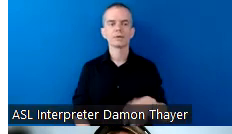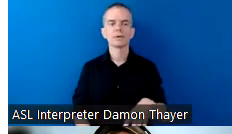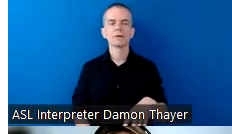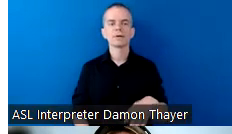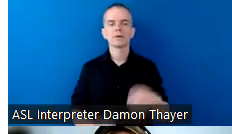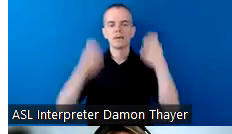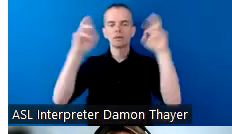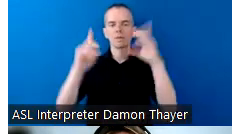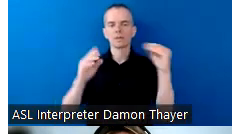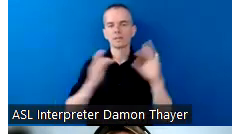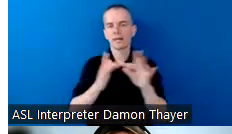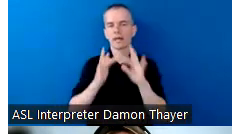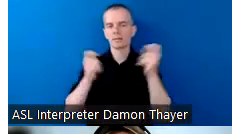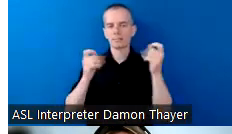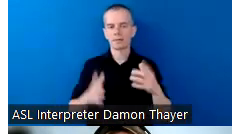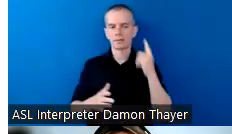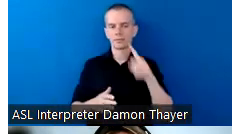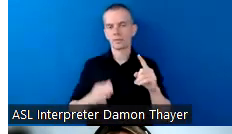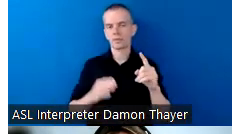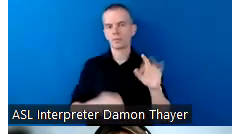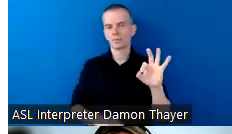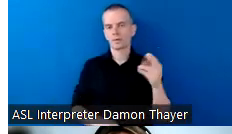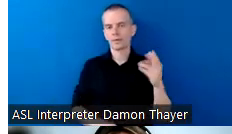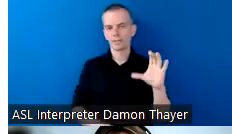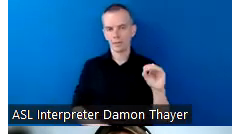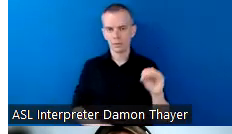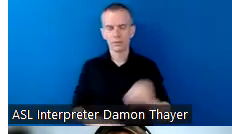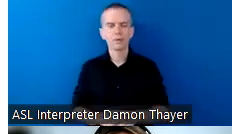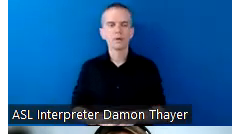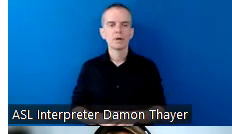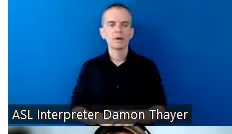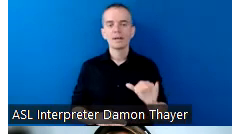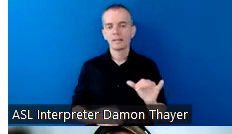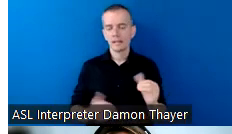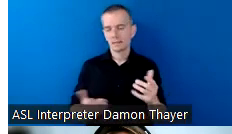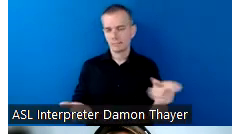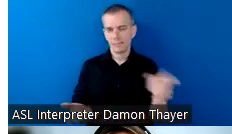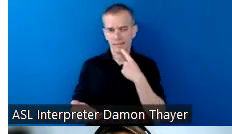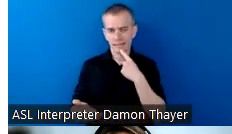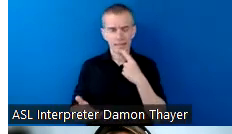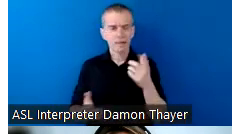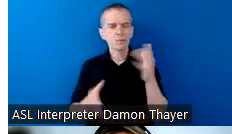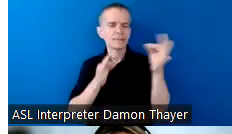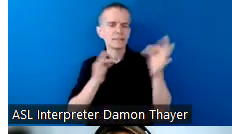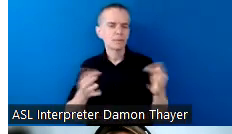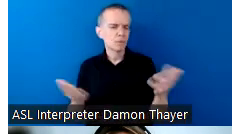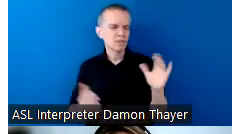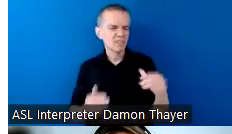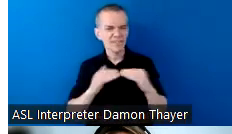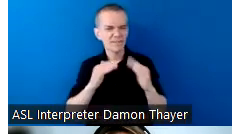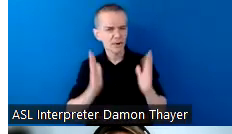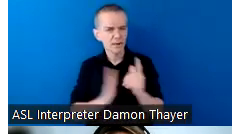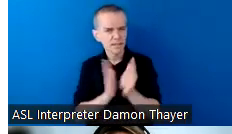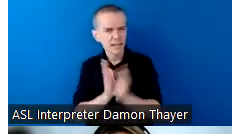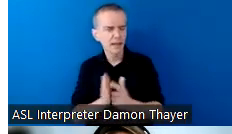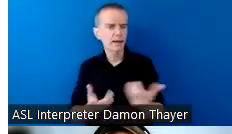Oregon. And today, as was stated, we're going to be talking about what is the Fair Housing Act and disability